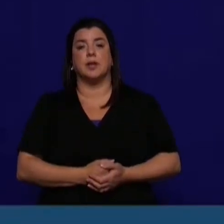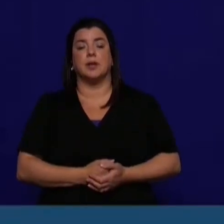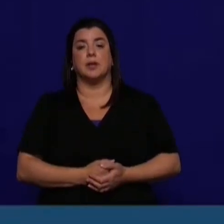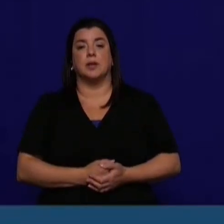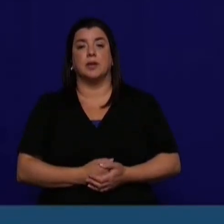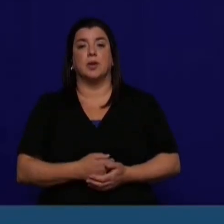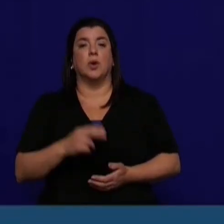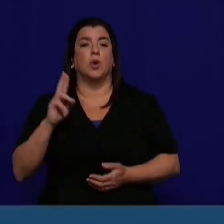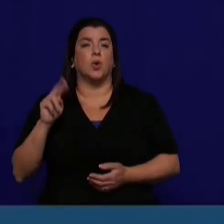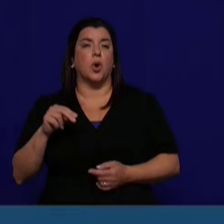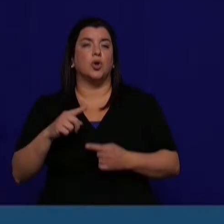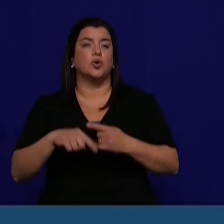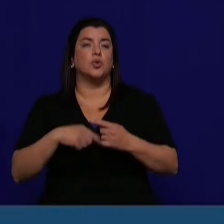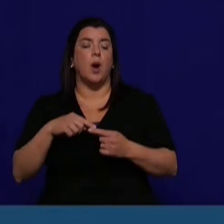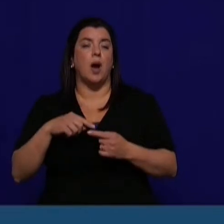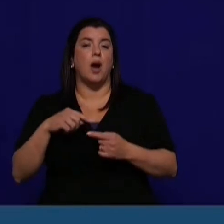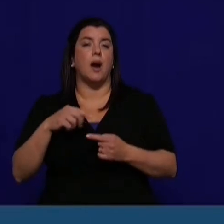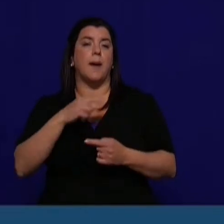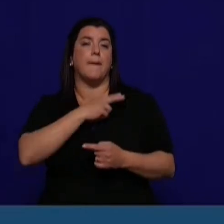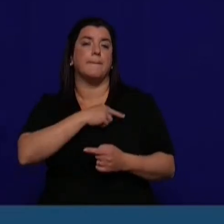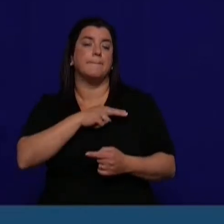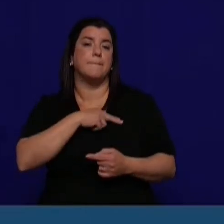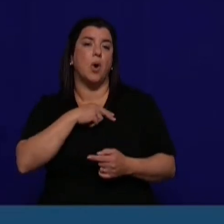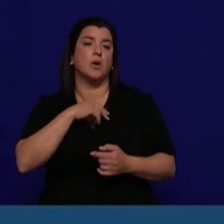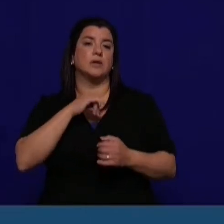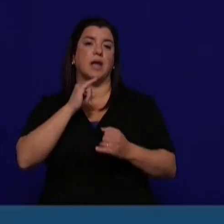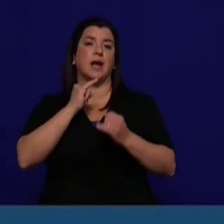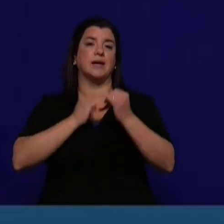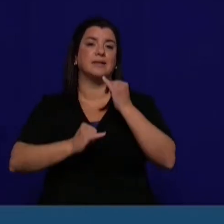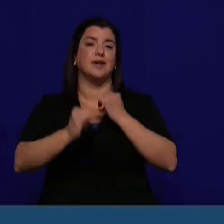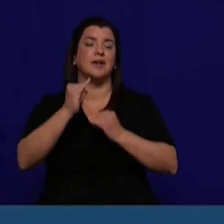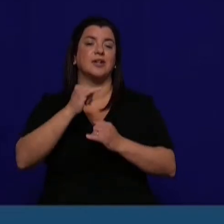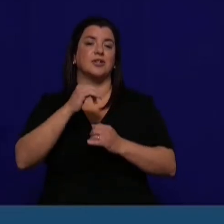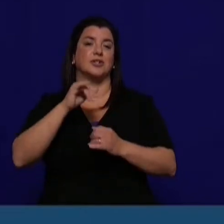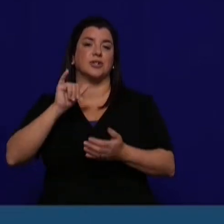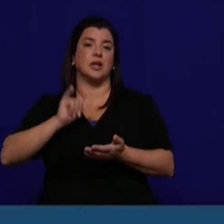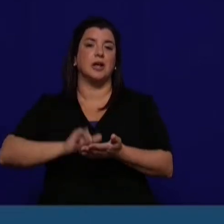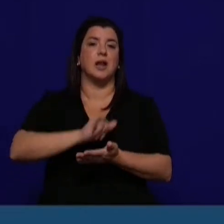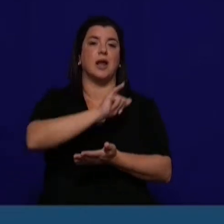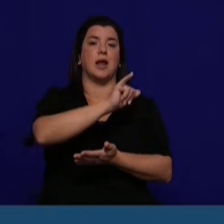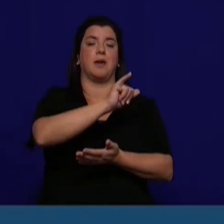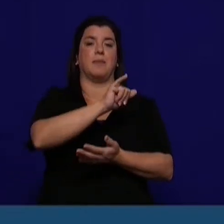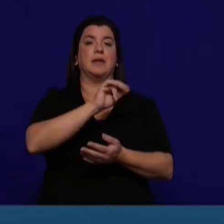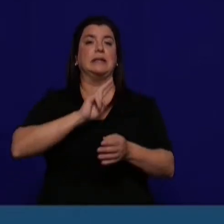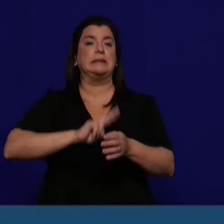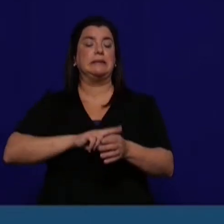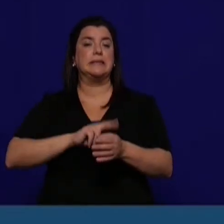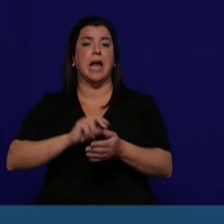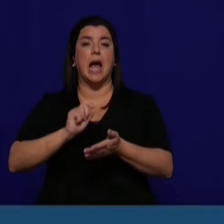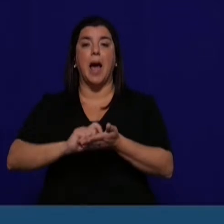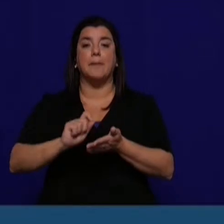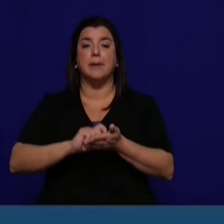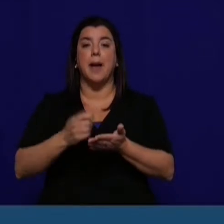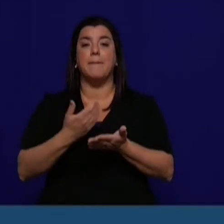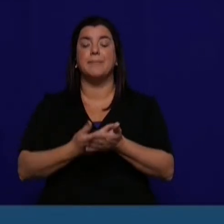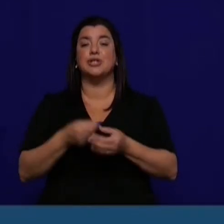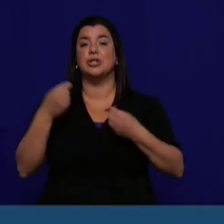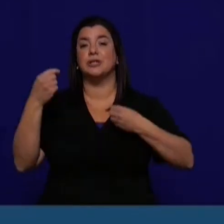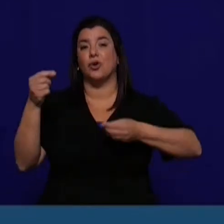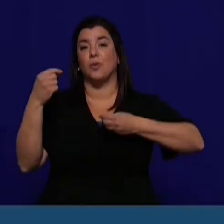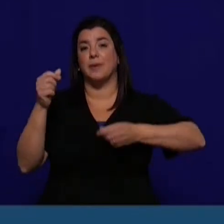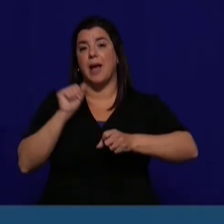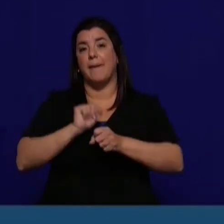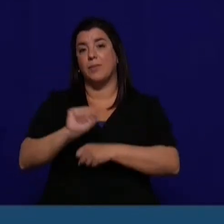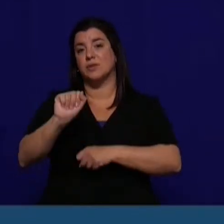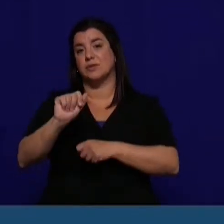tal-Malta International Airport dwar l-application li tista' ssir biex inti jkollok documentation. Dan ukoll aħna għandna ħidma